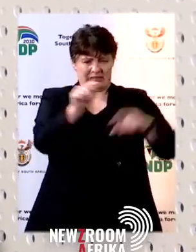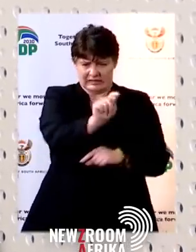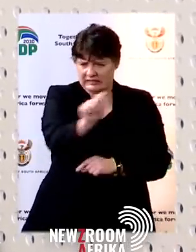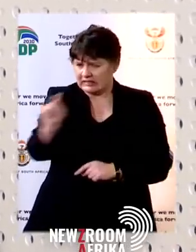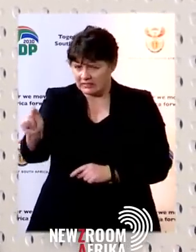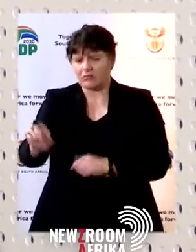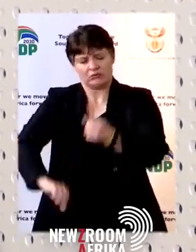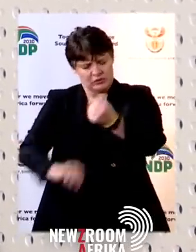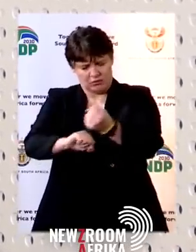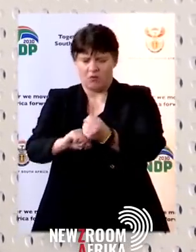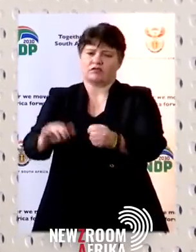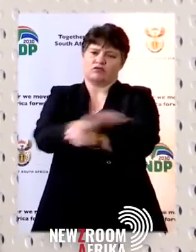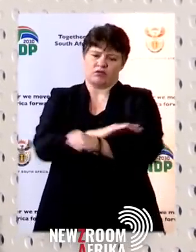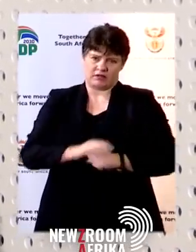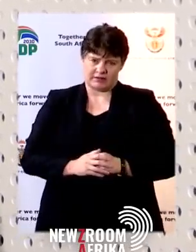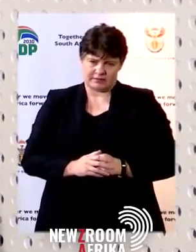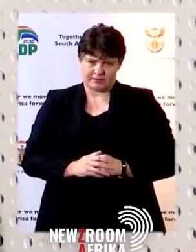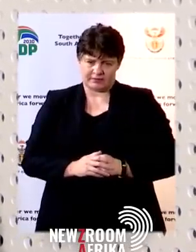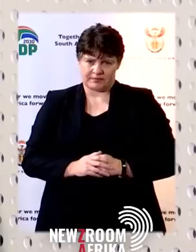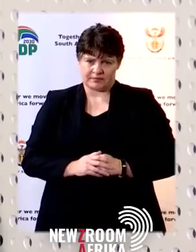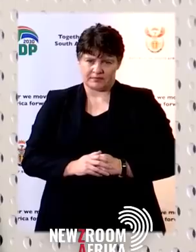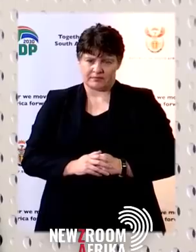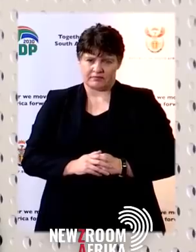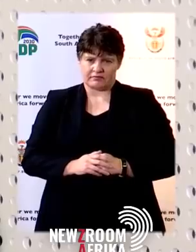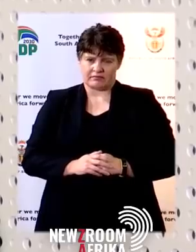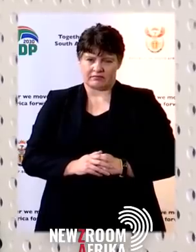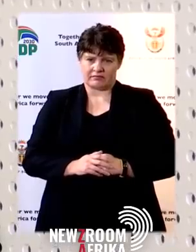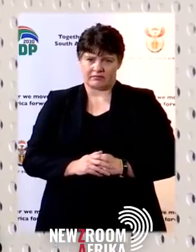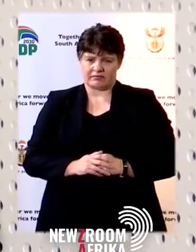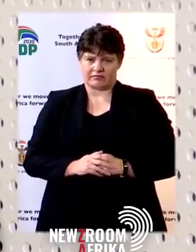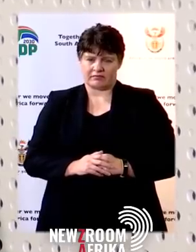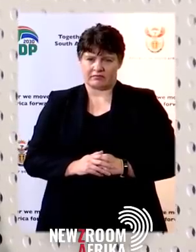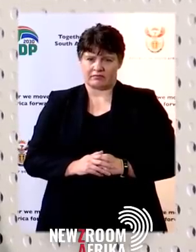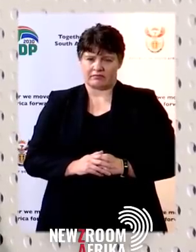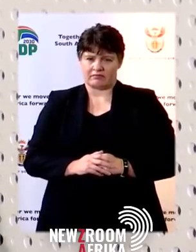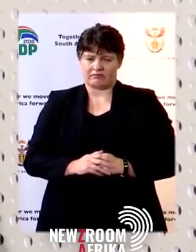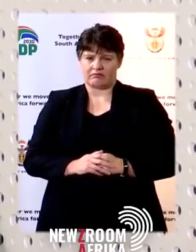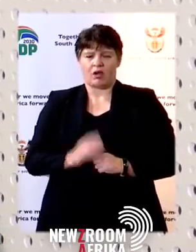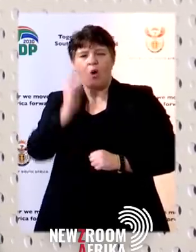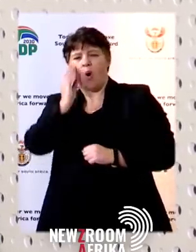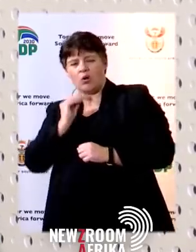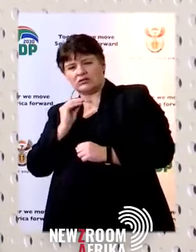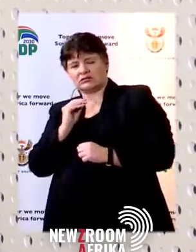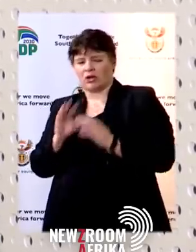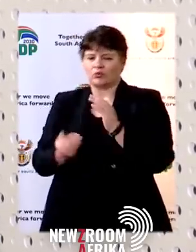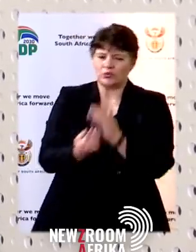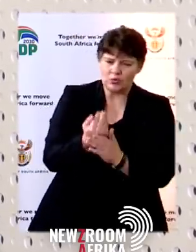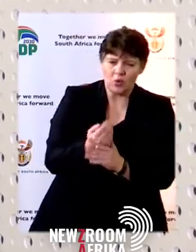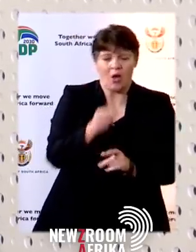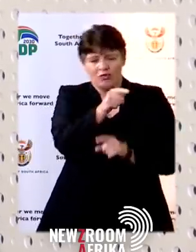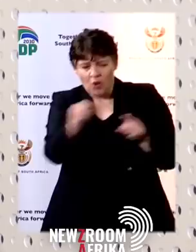businesses, to support the old, the infirm, and those without any